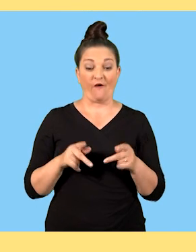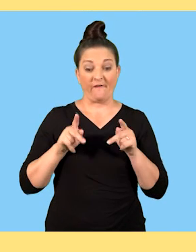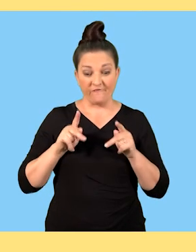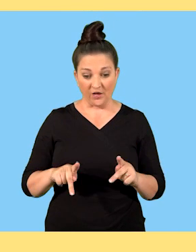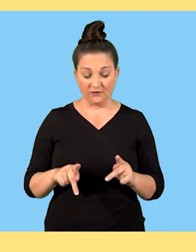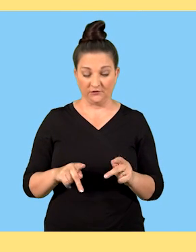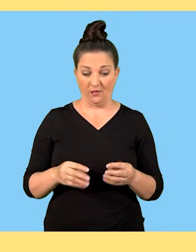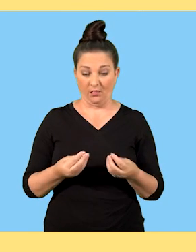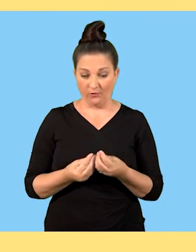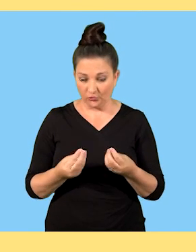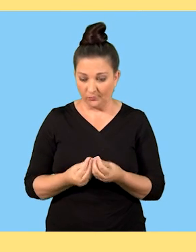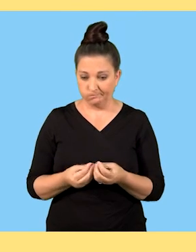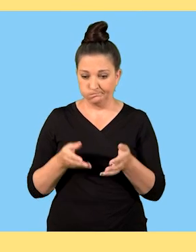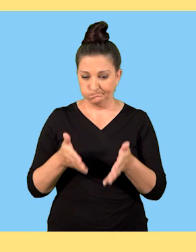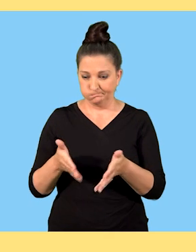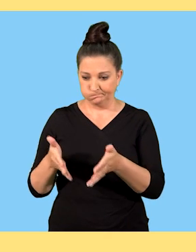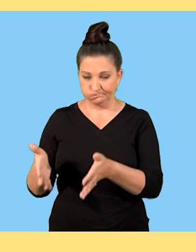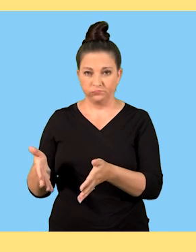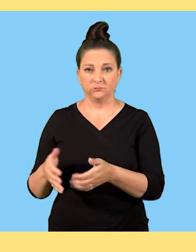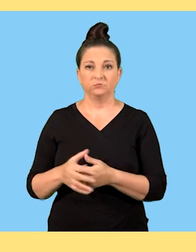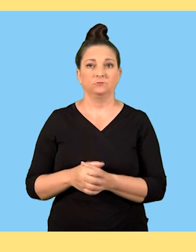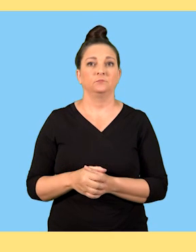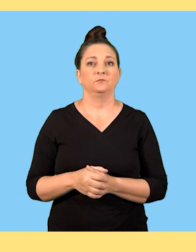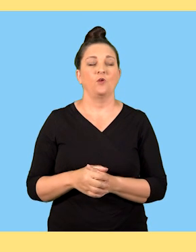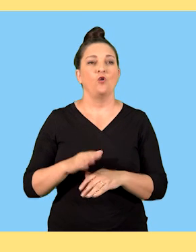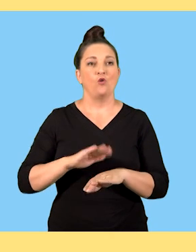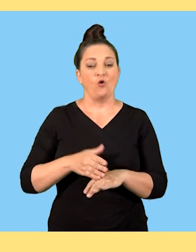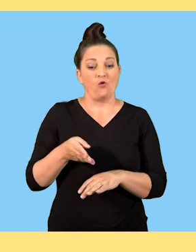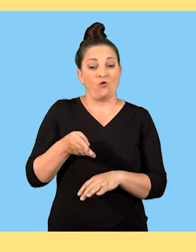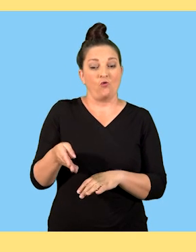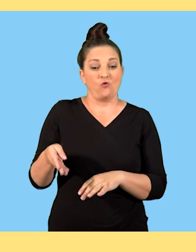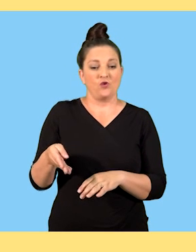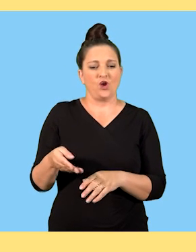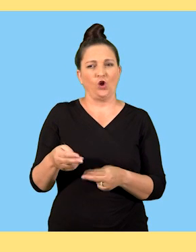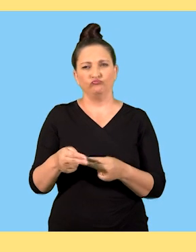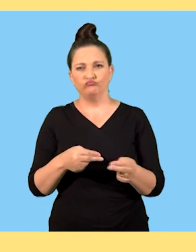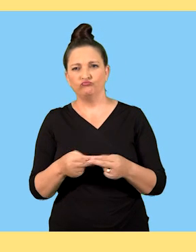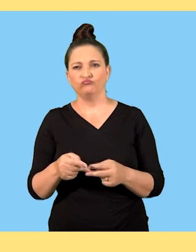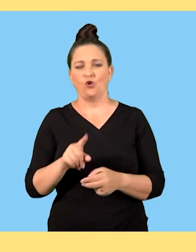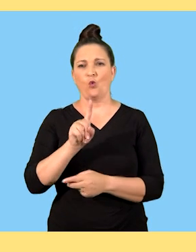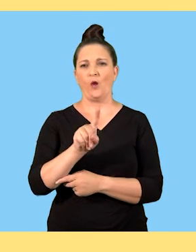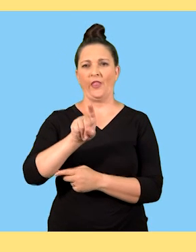taking on 28 February showed the following on hand. Consumable stores